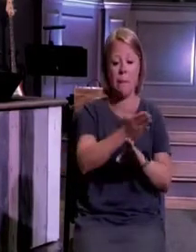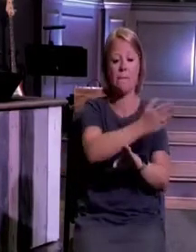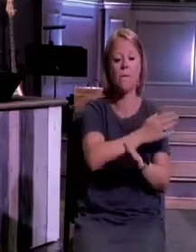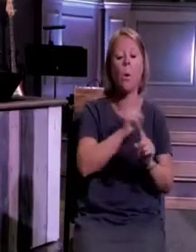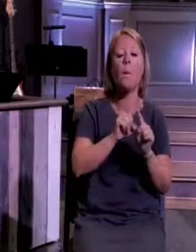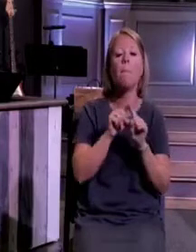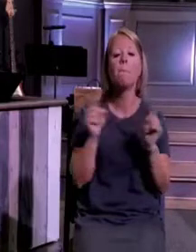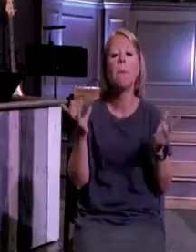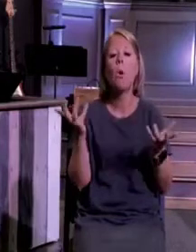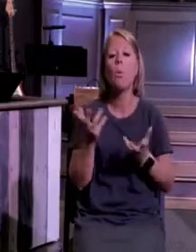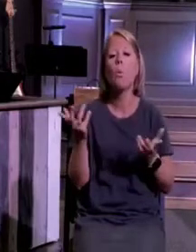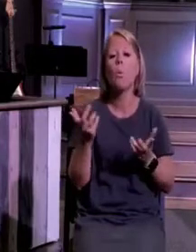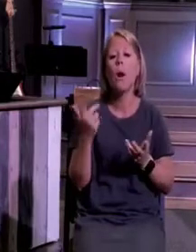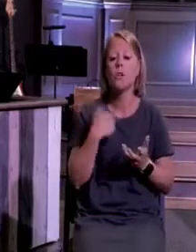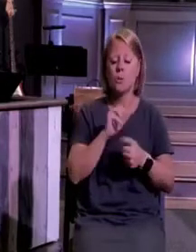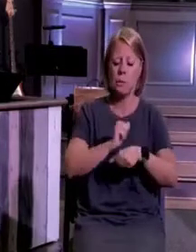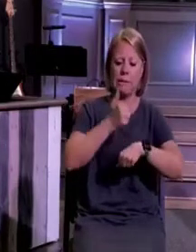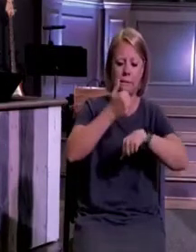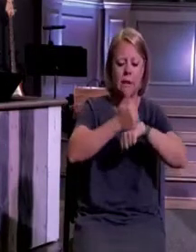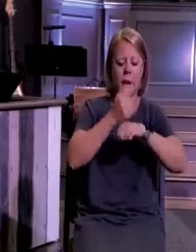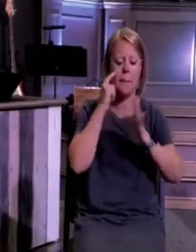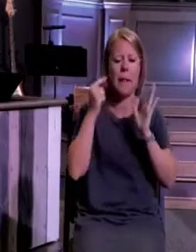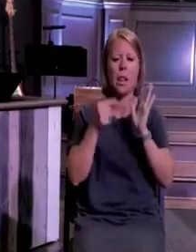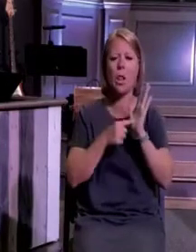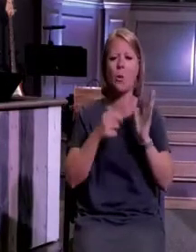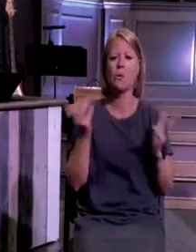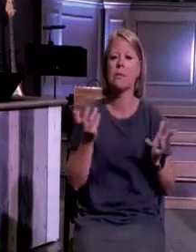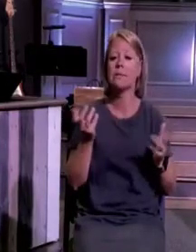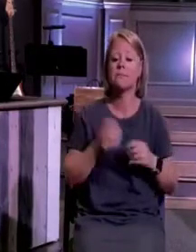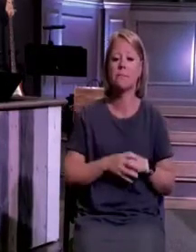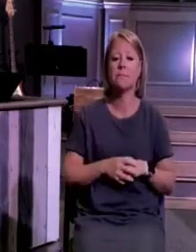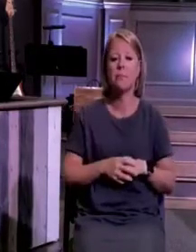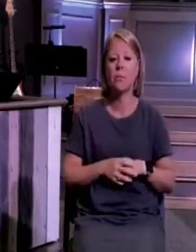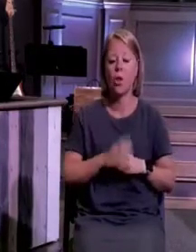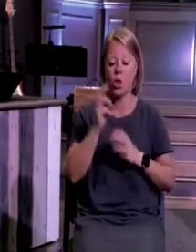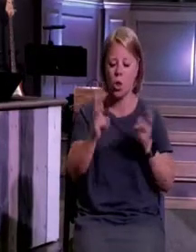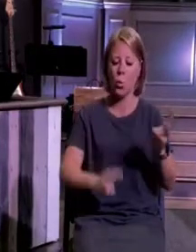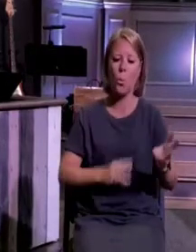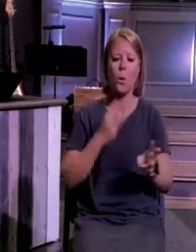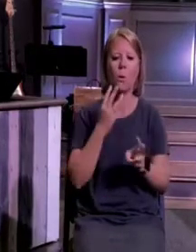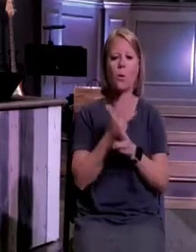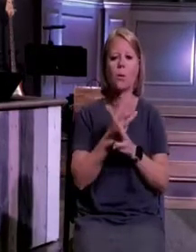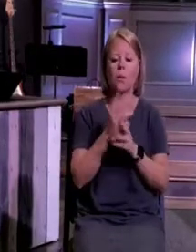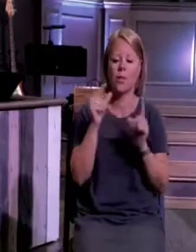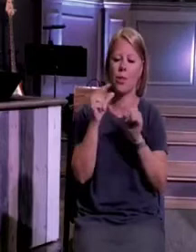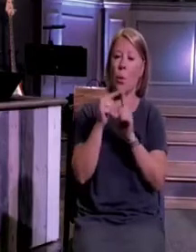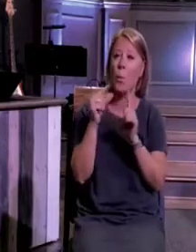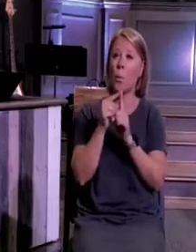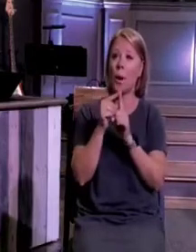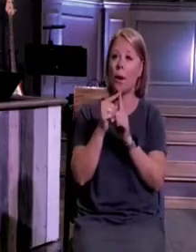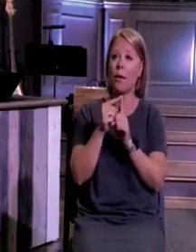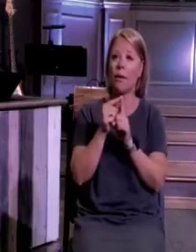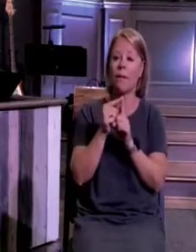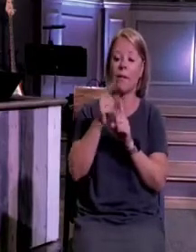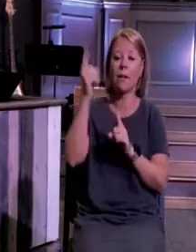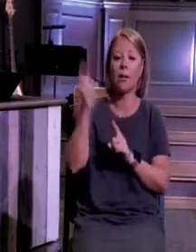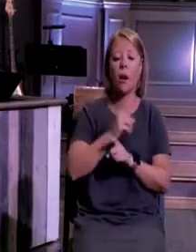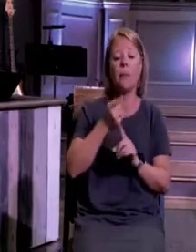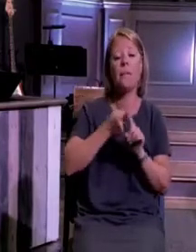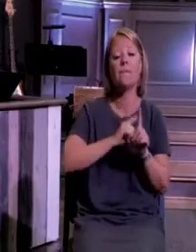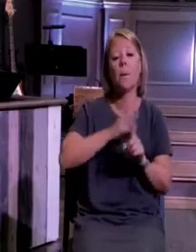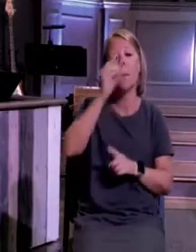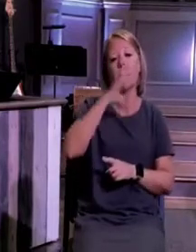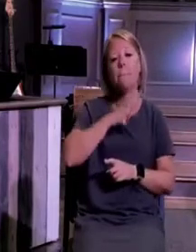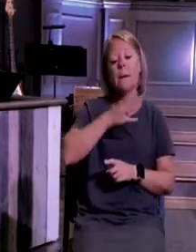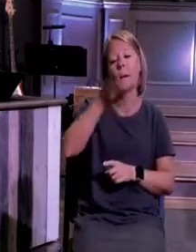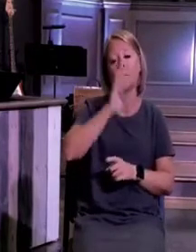what should we sit up and take notice of today? The world, the word word coming from the men of God about the